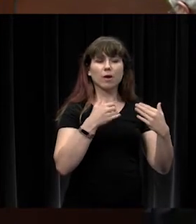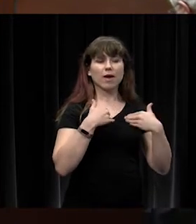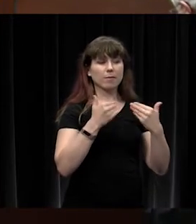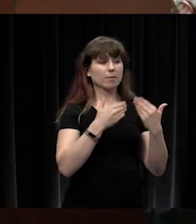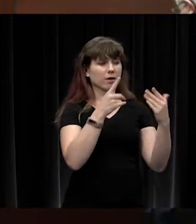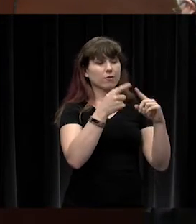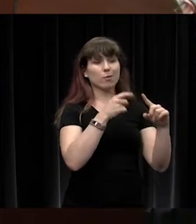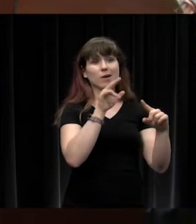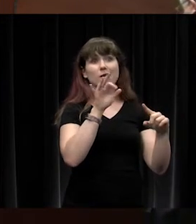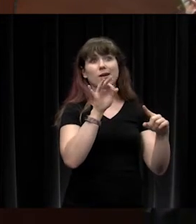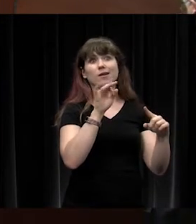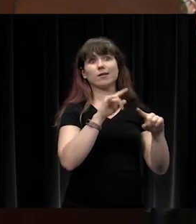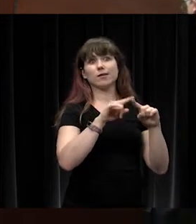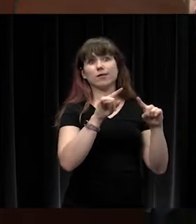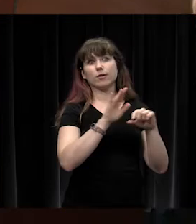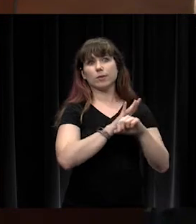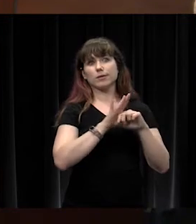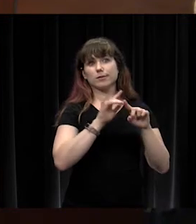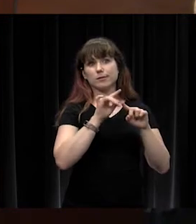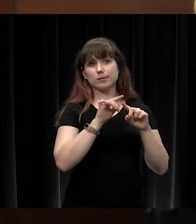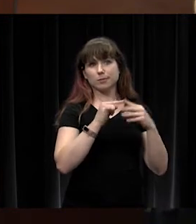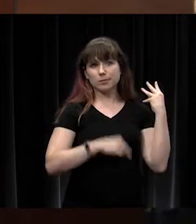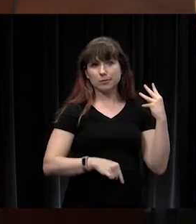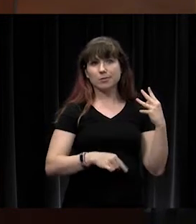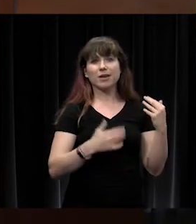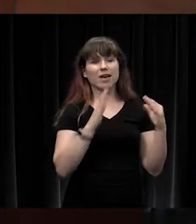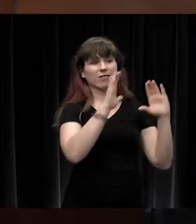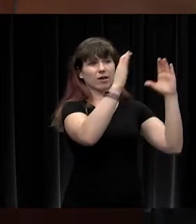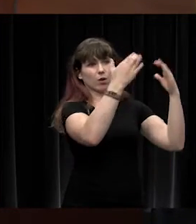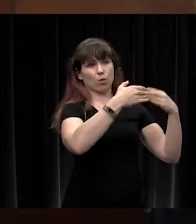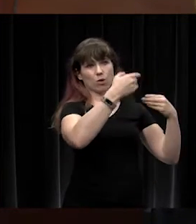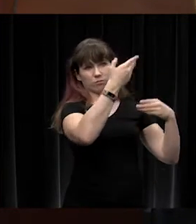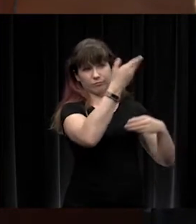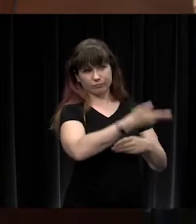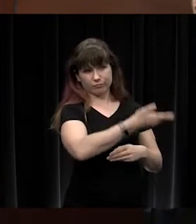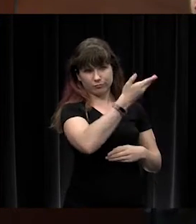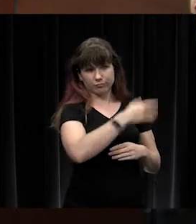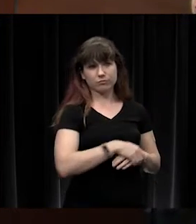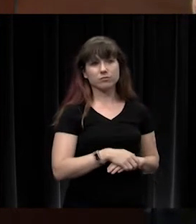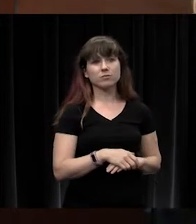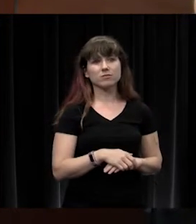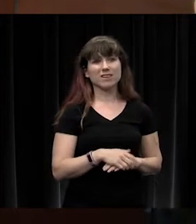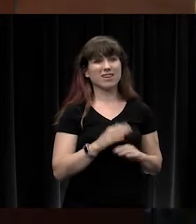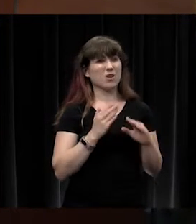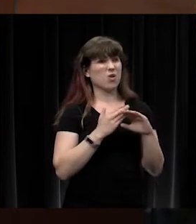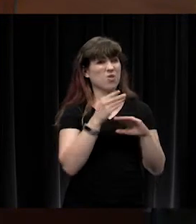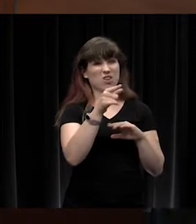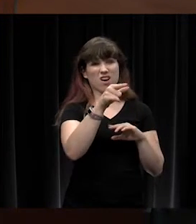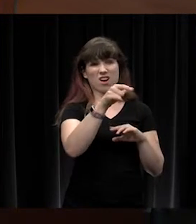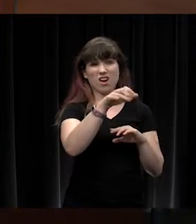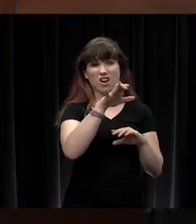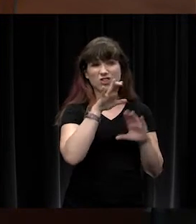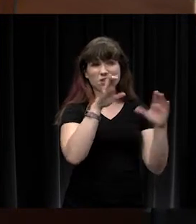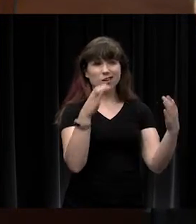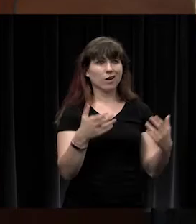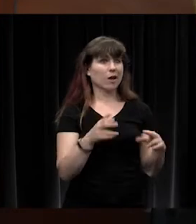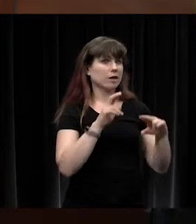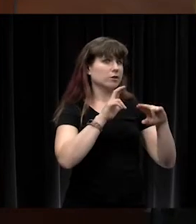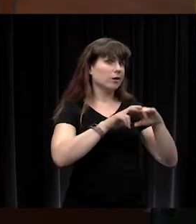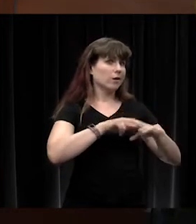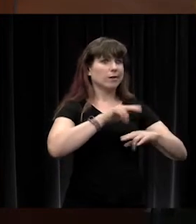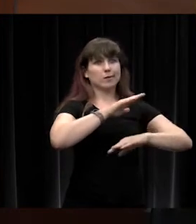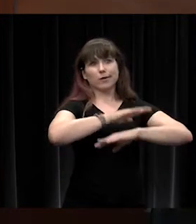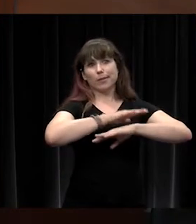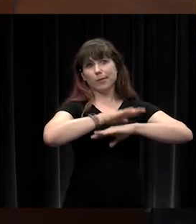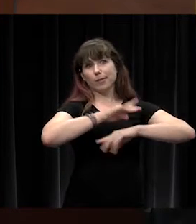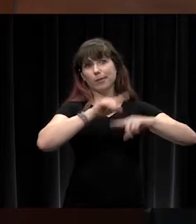vendors. I listed the categories here, the number of categories is well over 100 different types of chairs, tables.